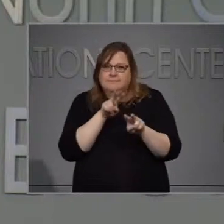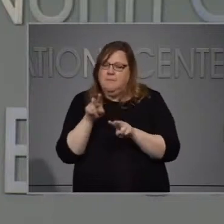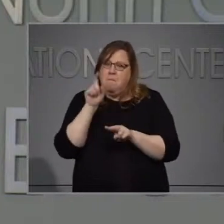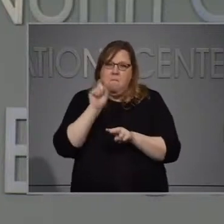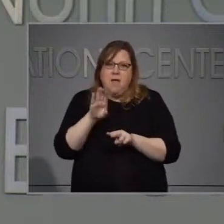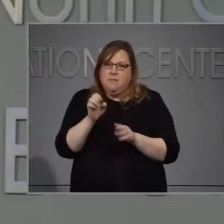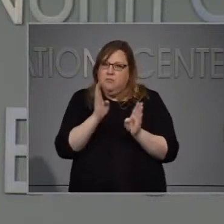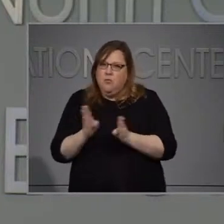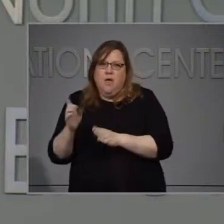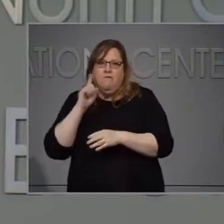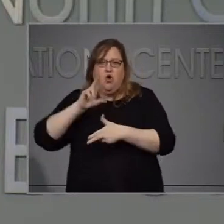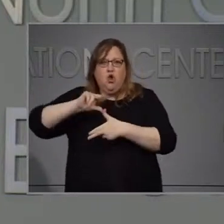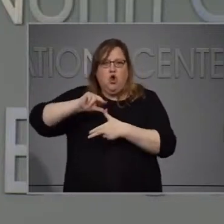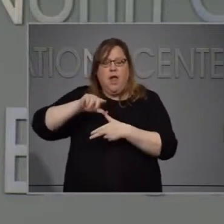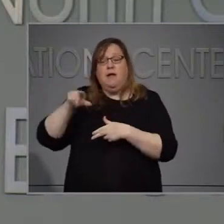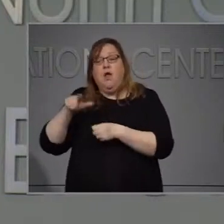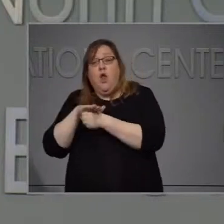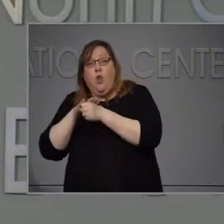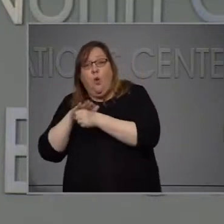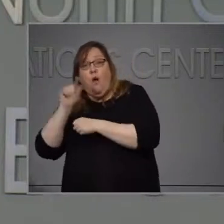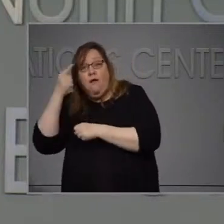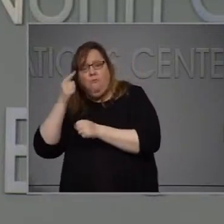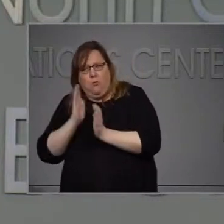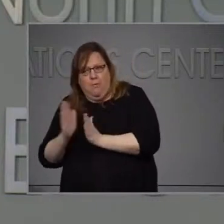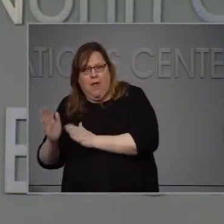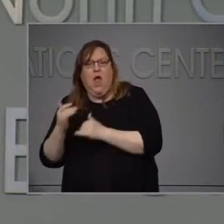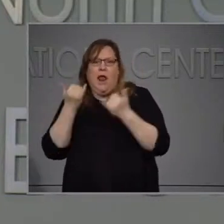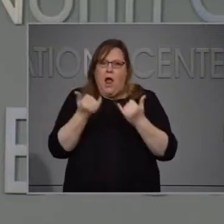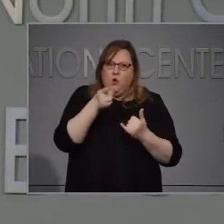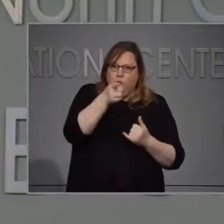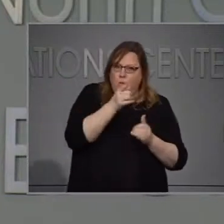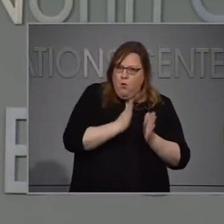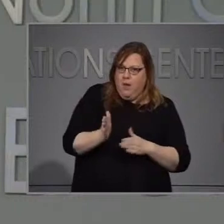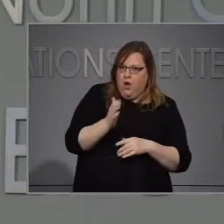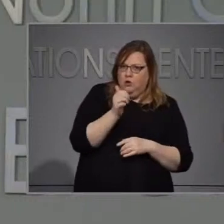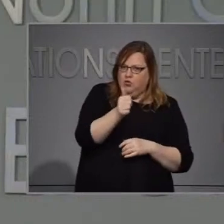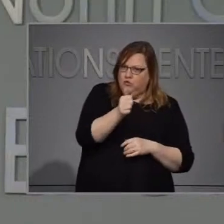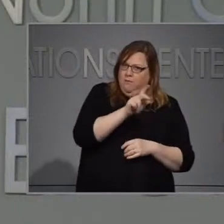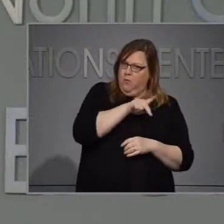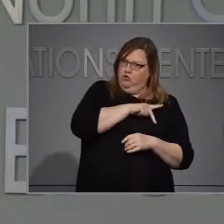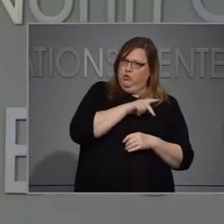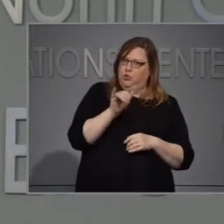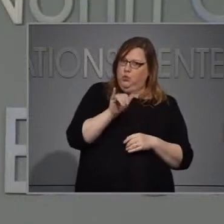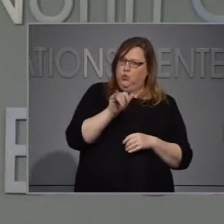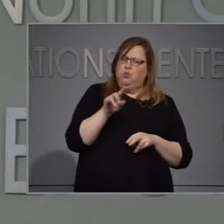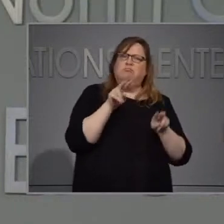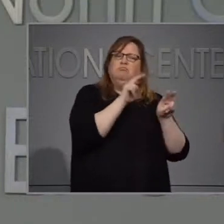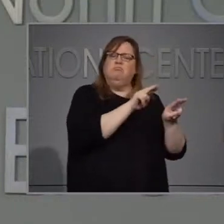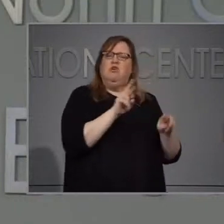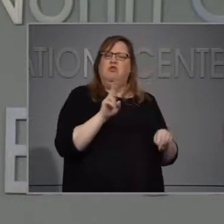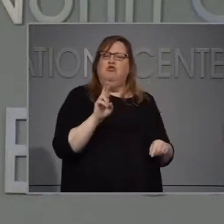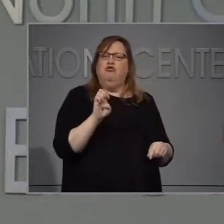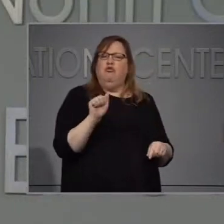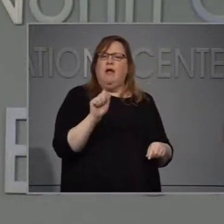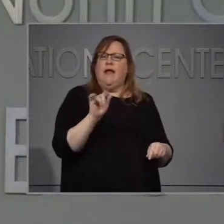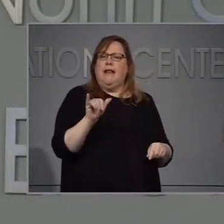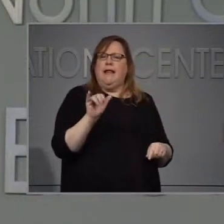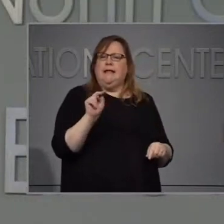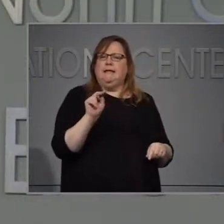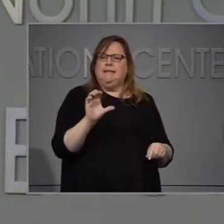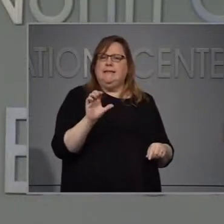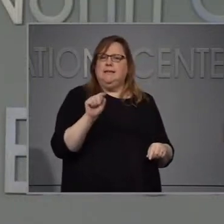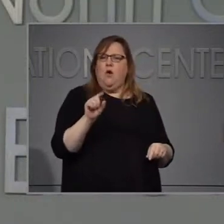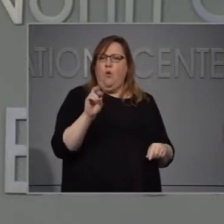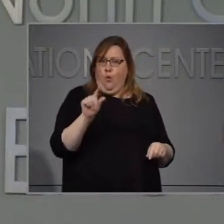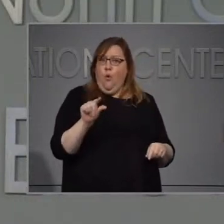prepared. Visit readync.org to update your emergency kit and family emergency plan, and be sure you add items to